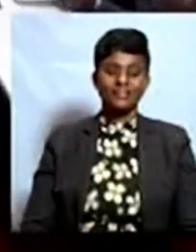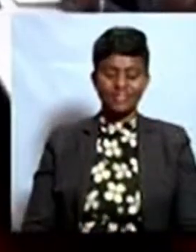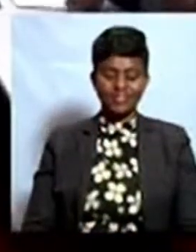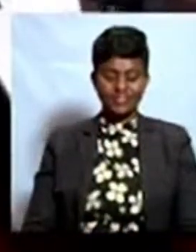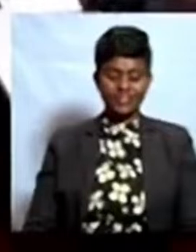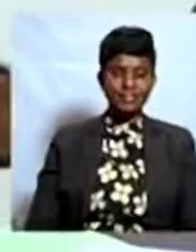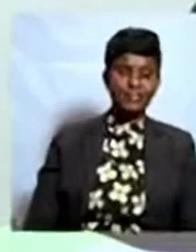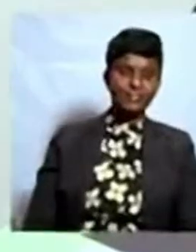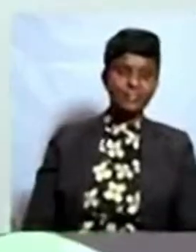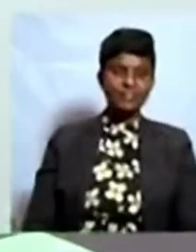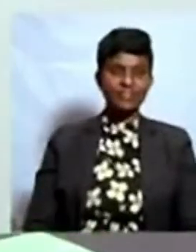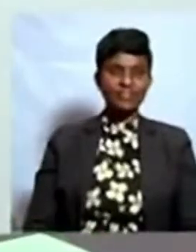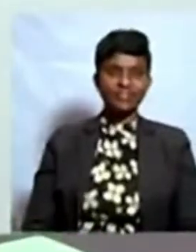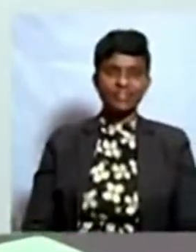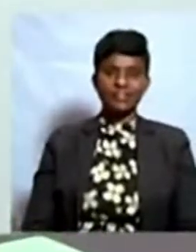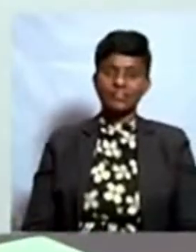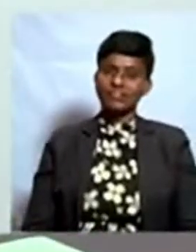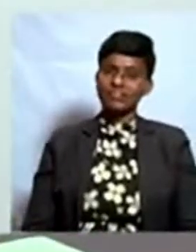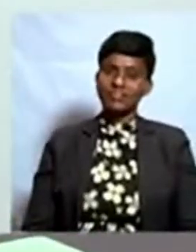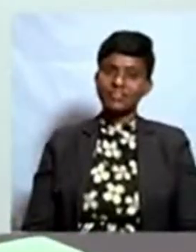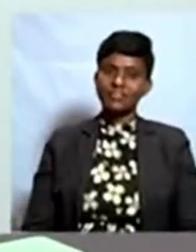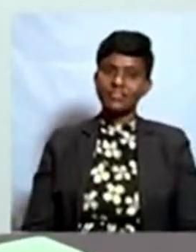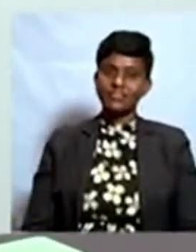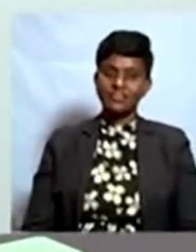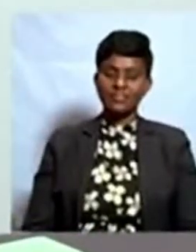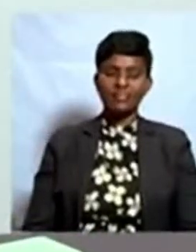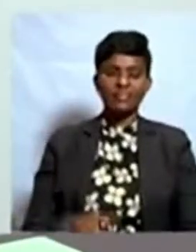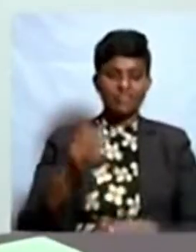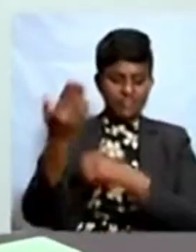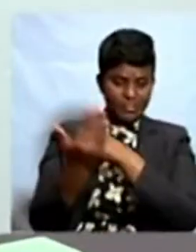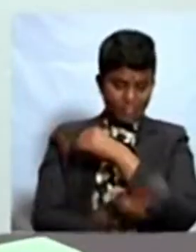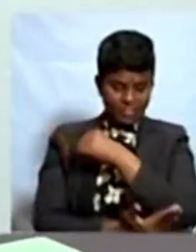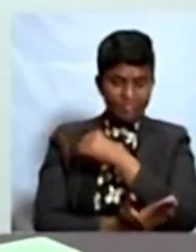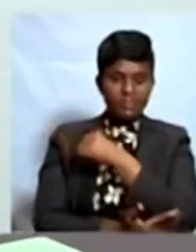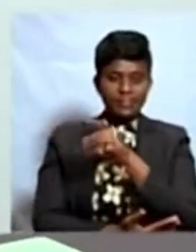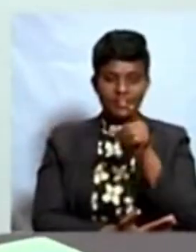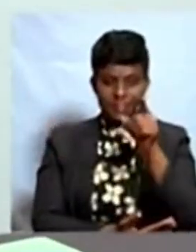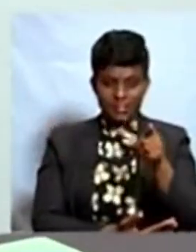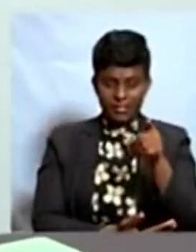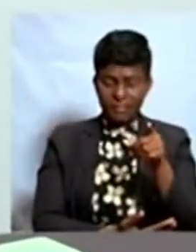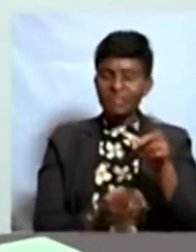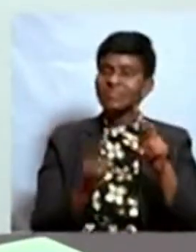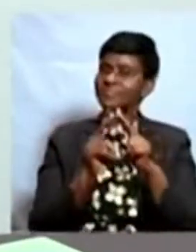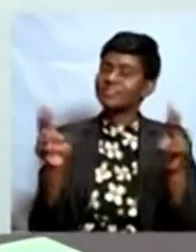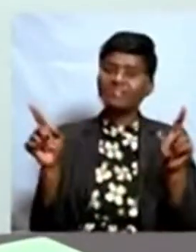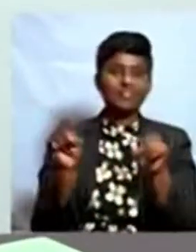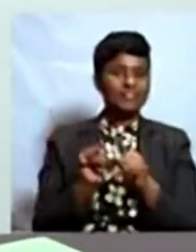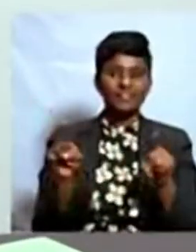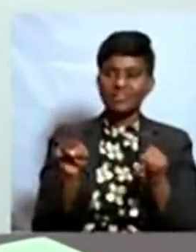Thank you, Honorable Chair. I'll skip the introductory part as it's very similar